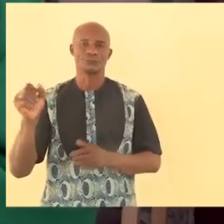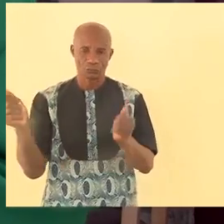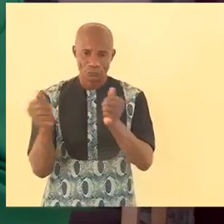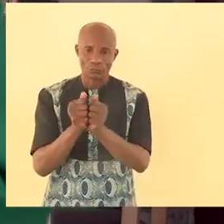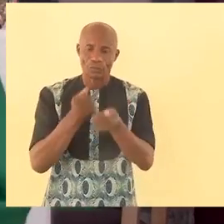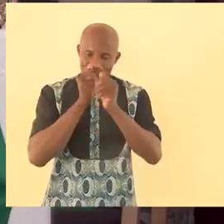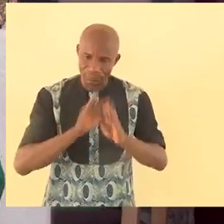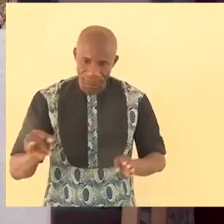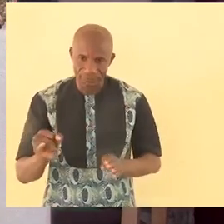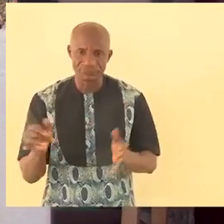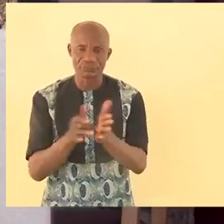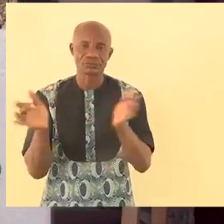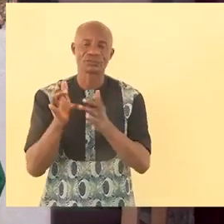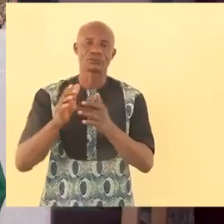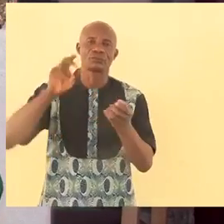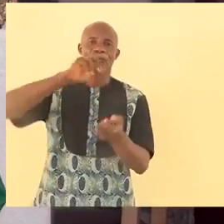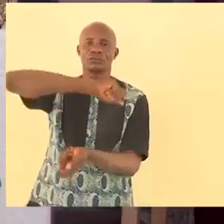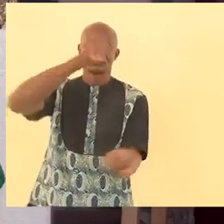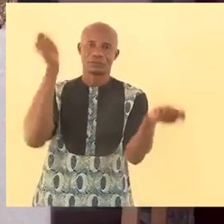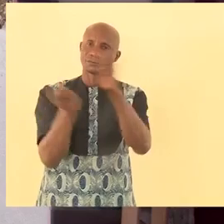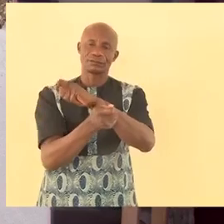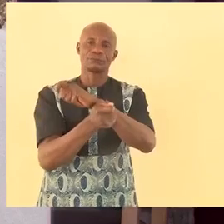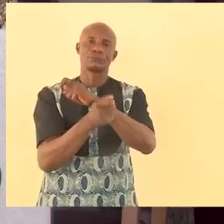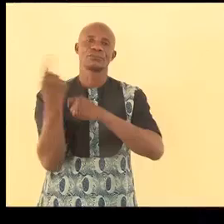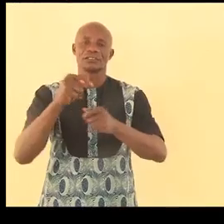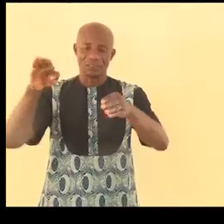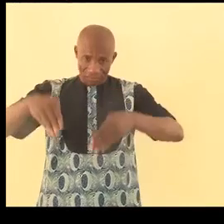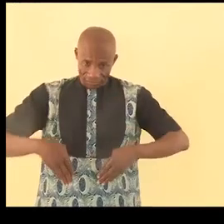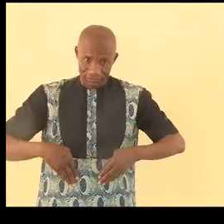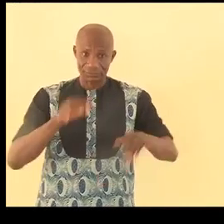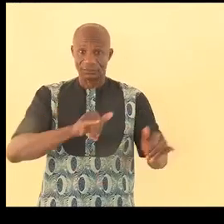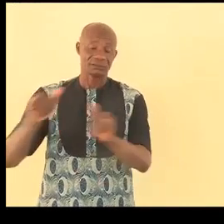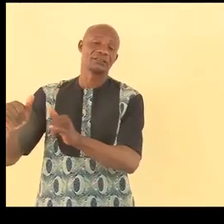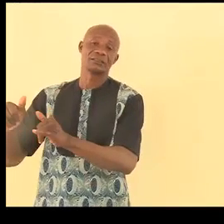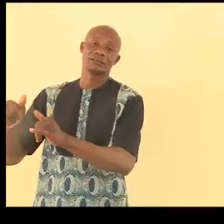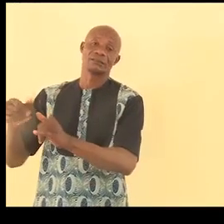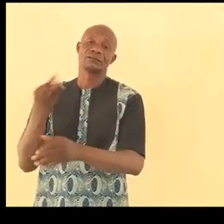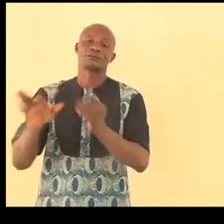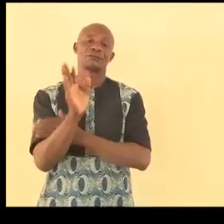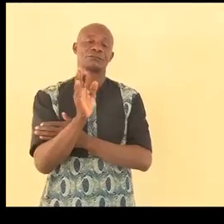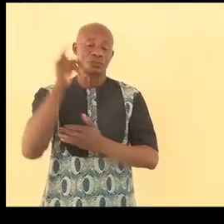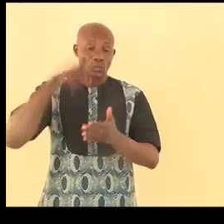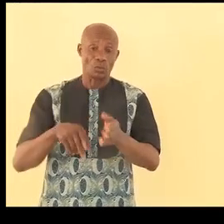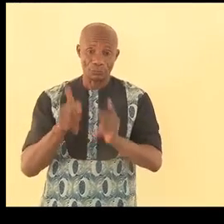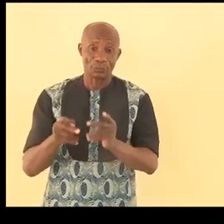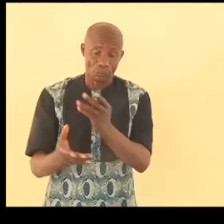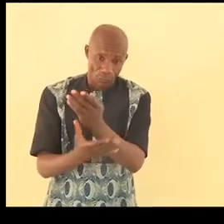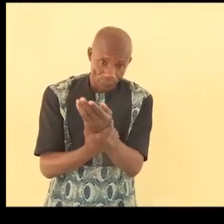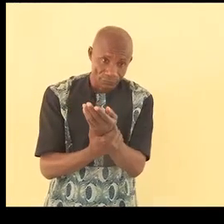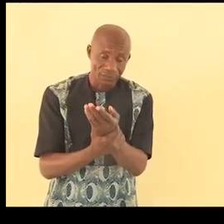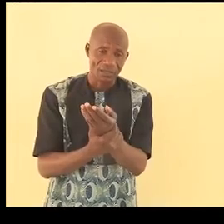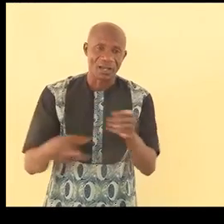Now, with the Beatitude, Jesus turns upside down the accepted standards of the world. So what people hold